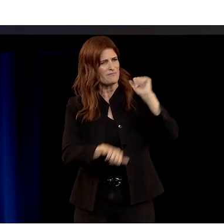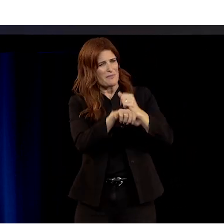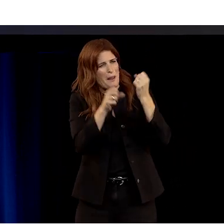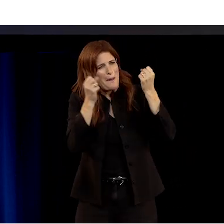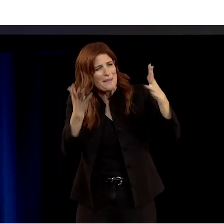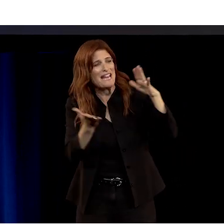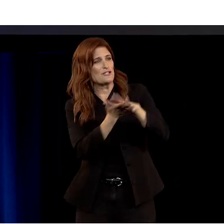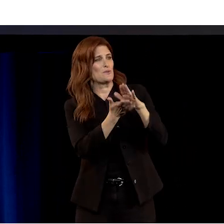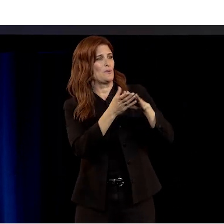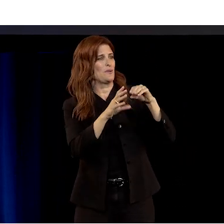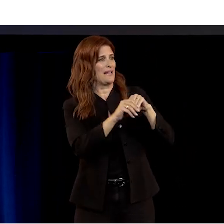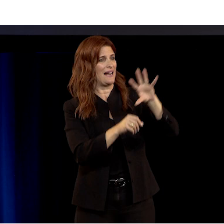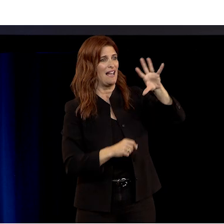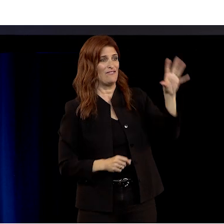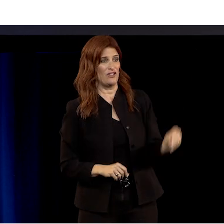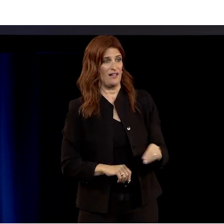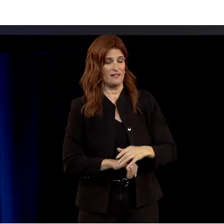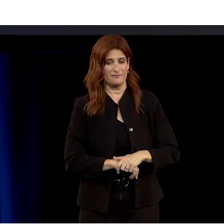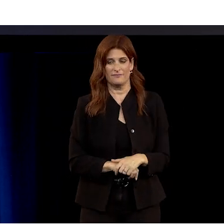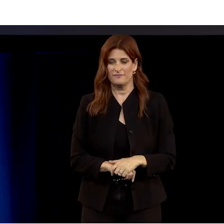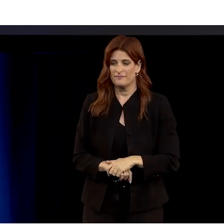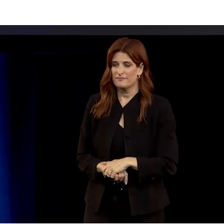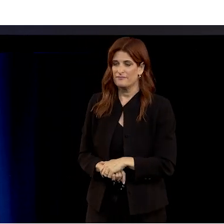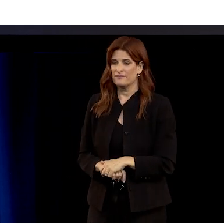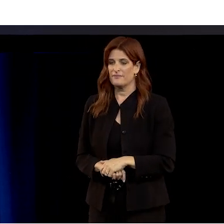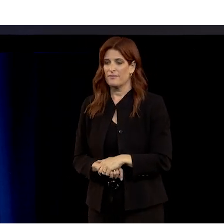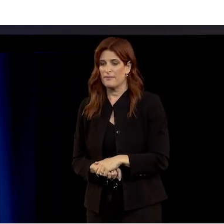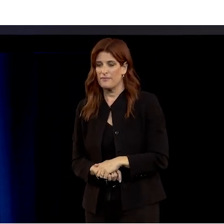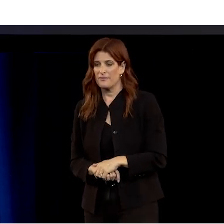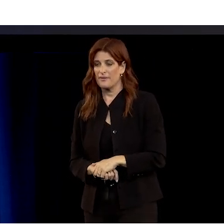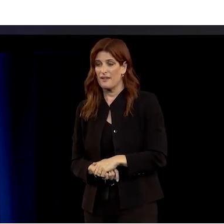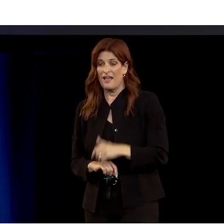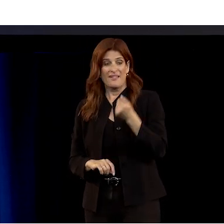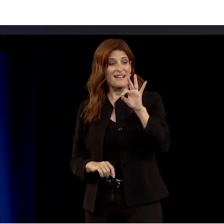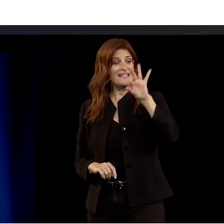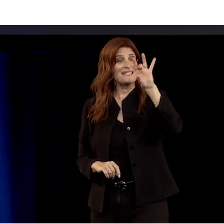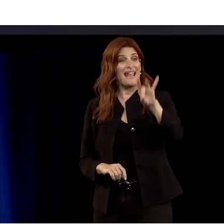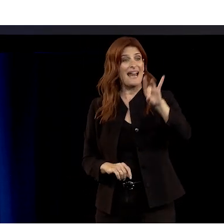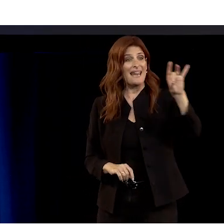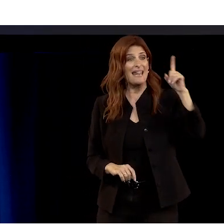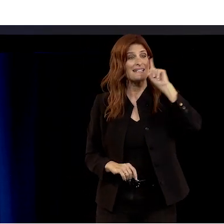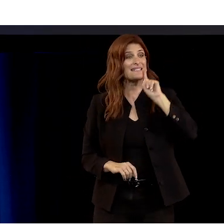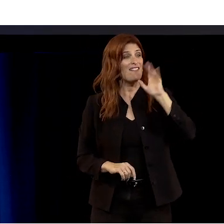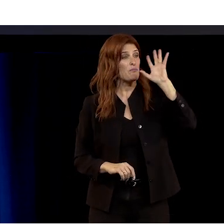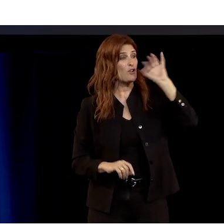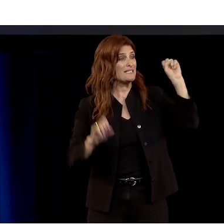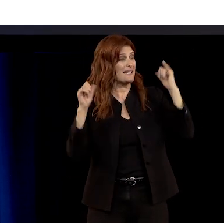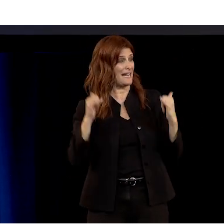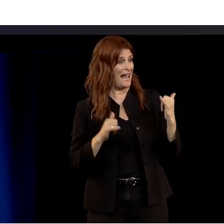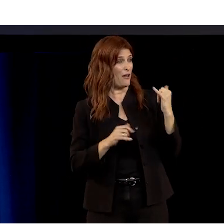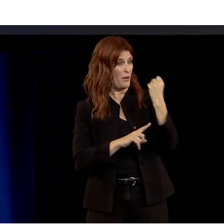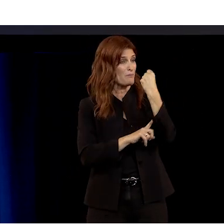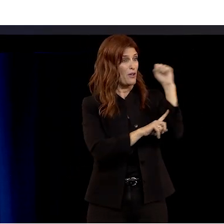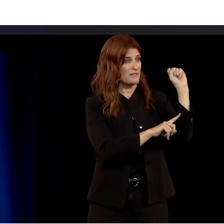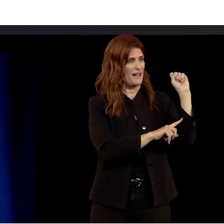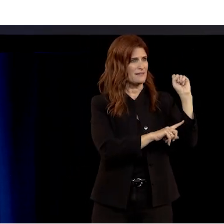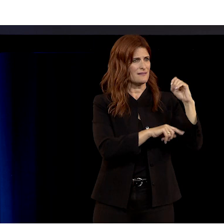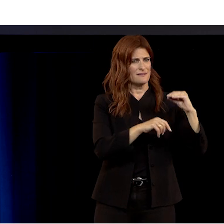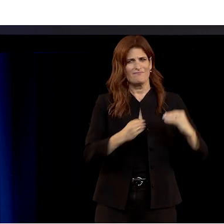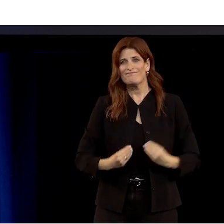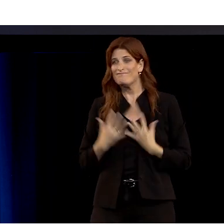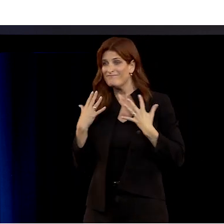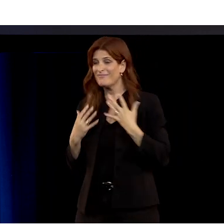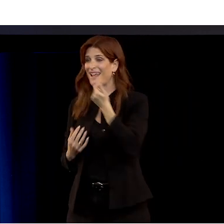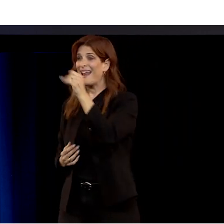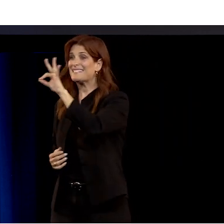Andrew Foster established many schools in Africa. The 1988 Deaf President